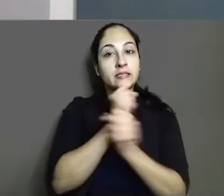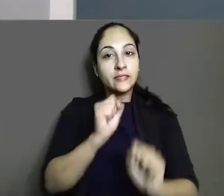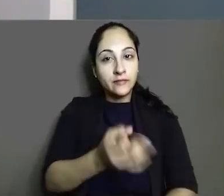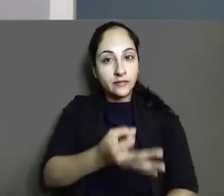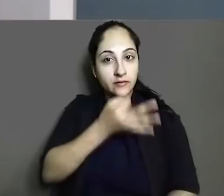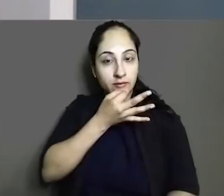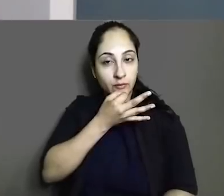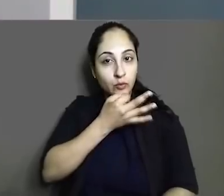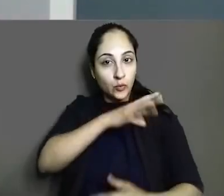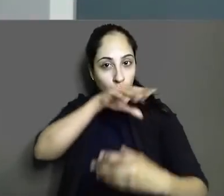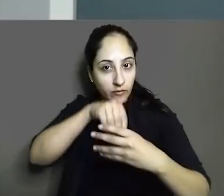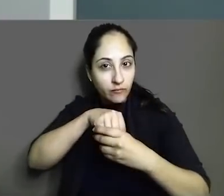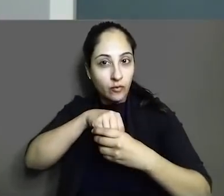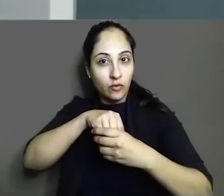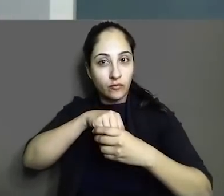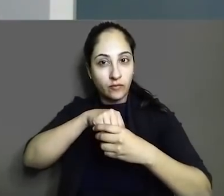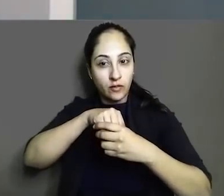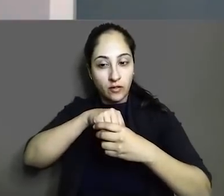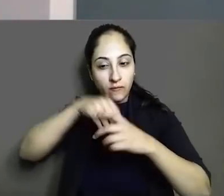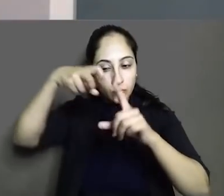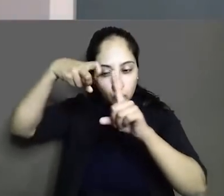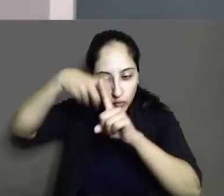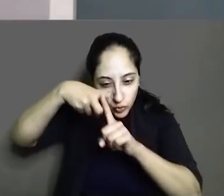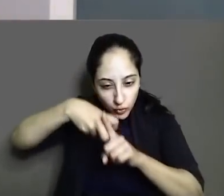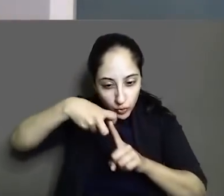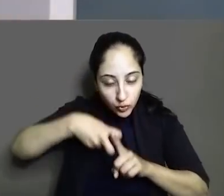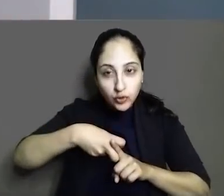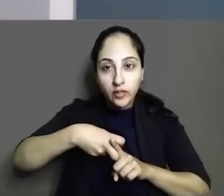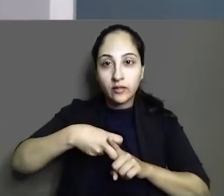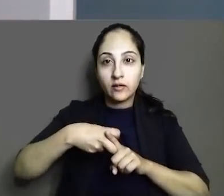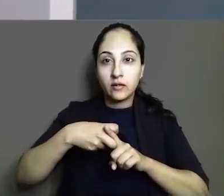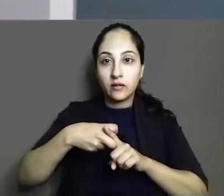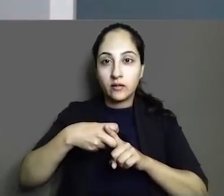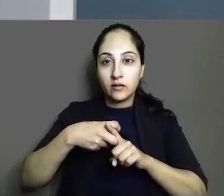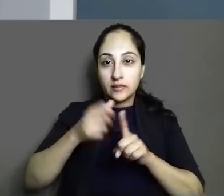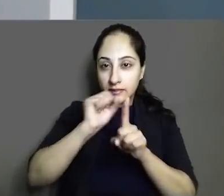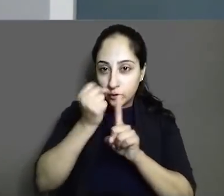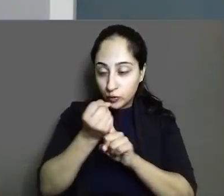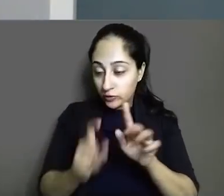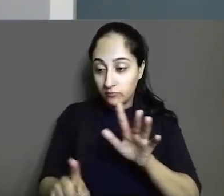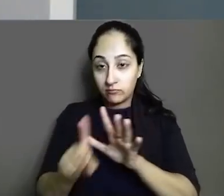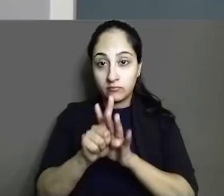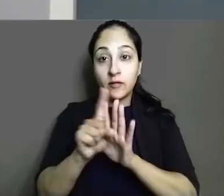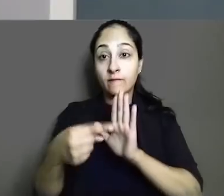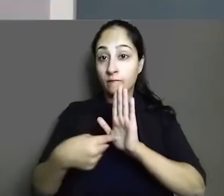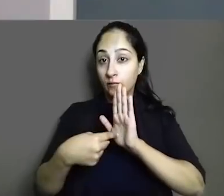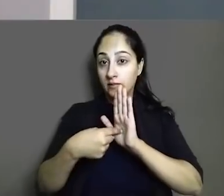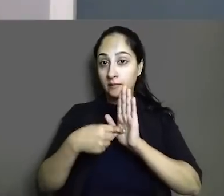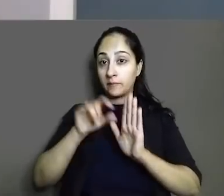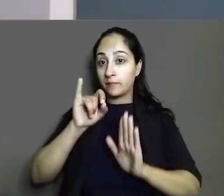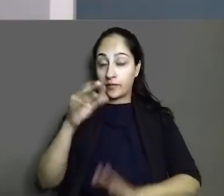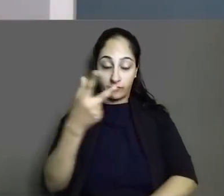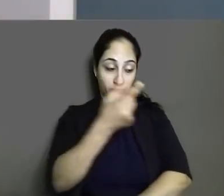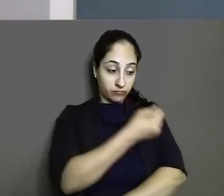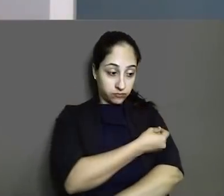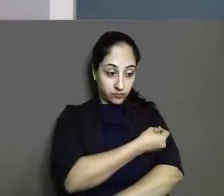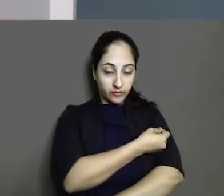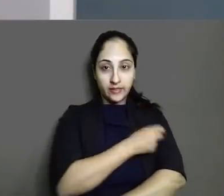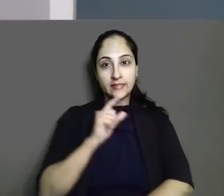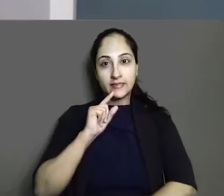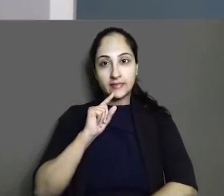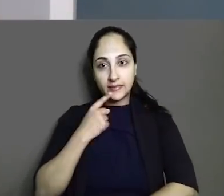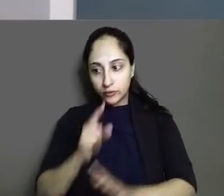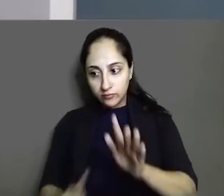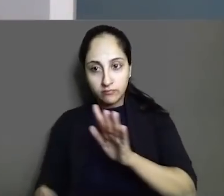heard about severe allergic reactions or anaphylactic reactions to the mRNA vaccines. And any medication can